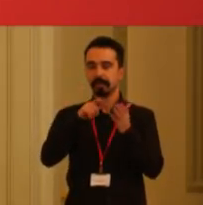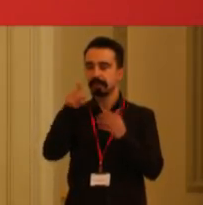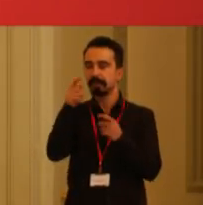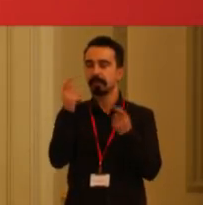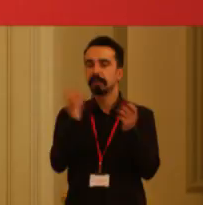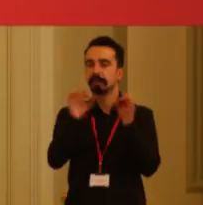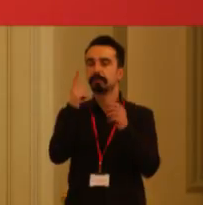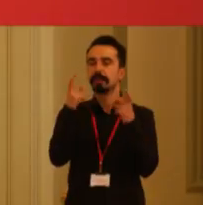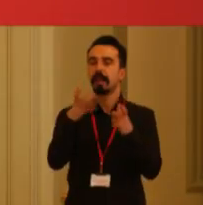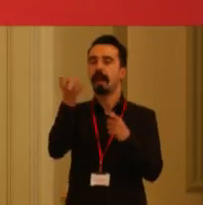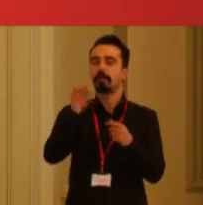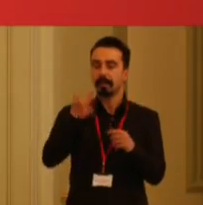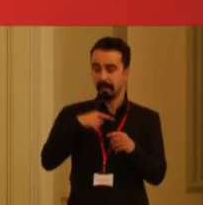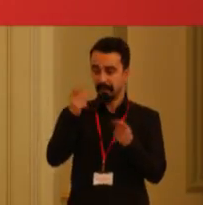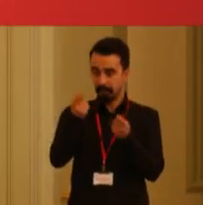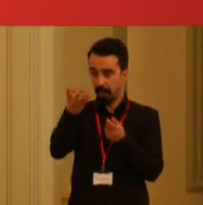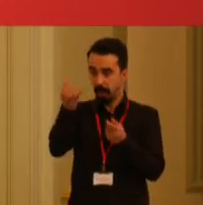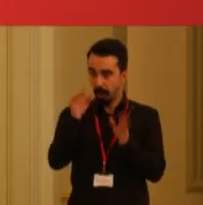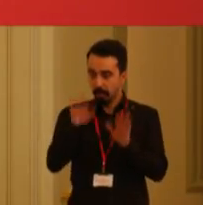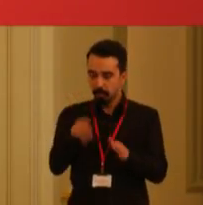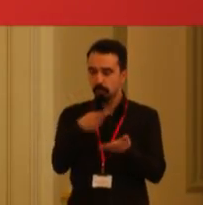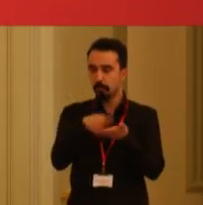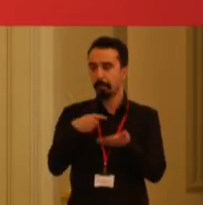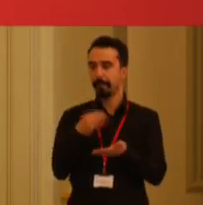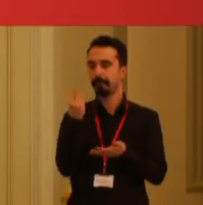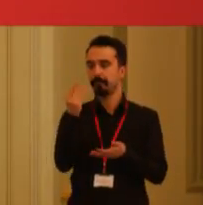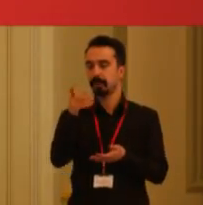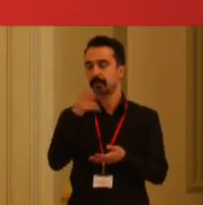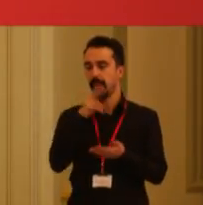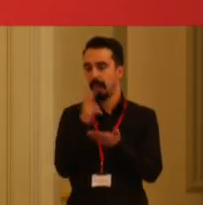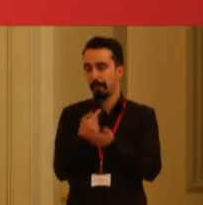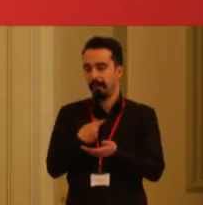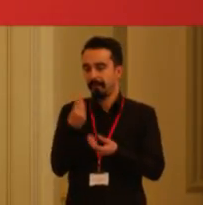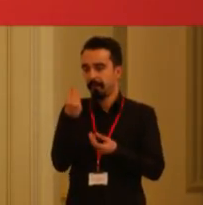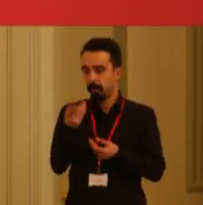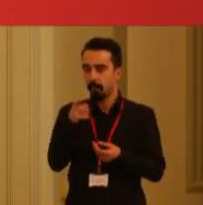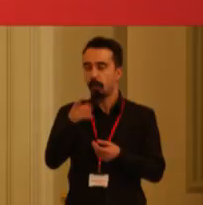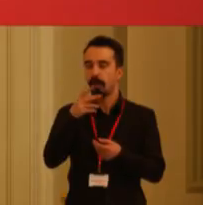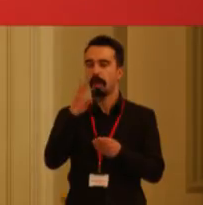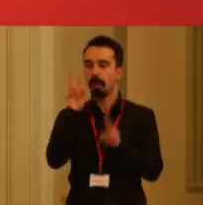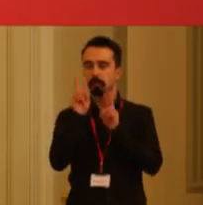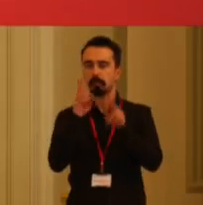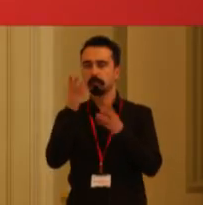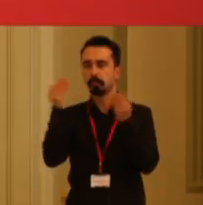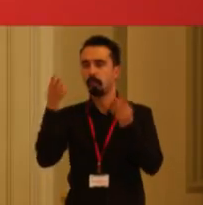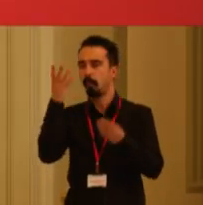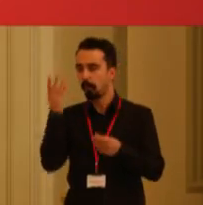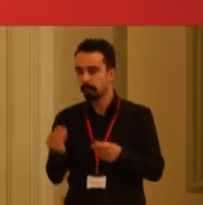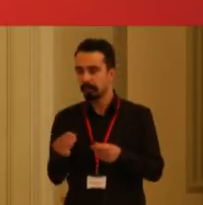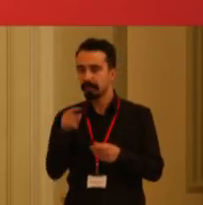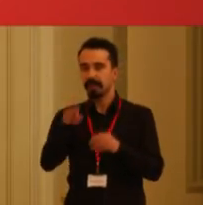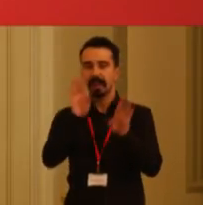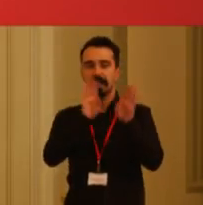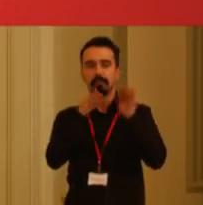low wage. So they think, well, it's almost like they're doing you a favor, a condescending favor, that women